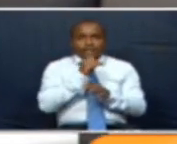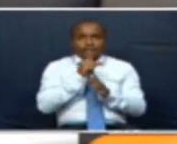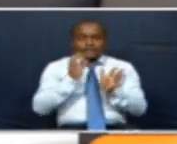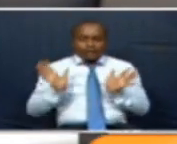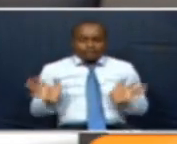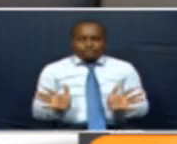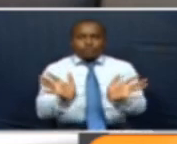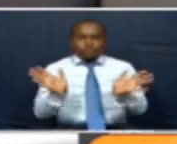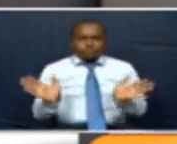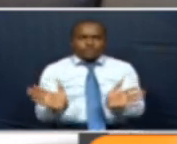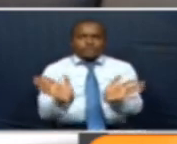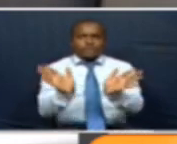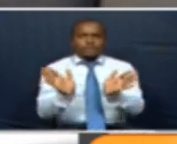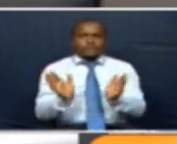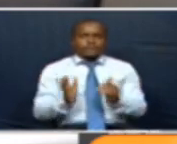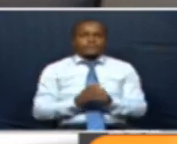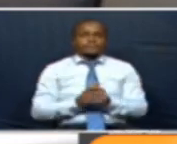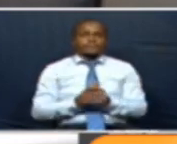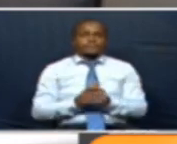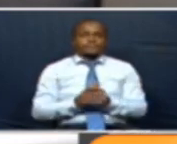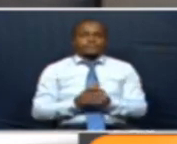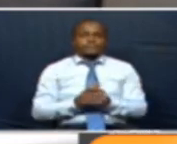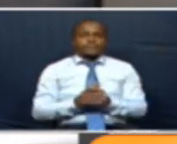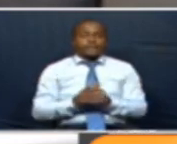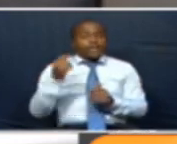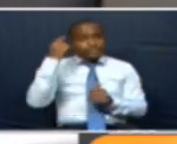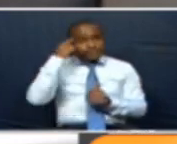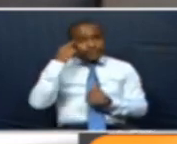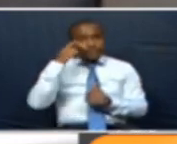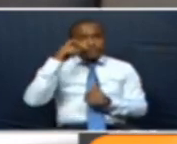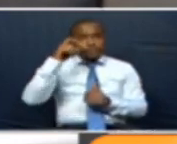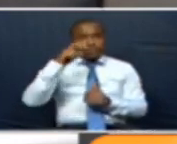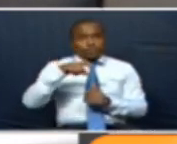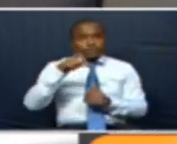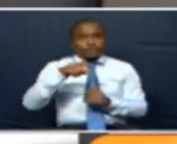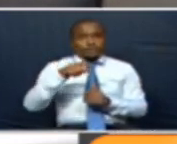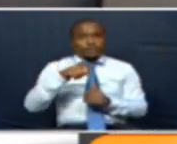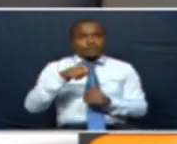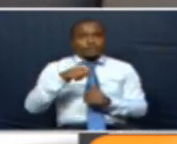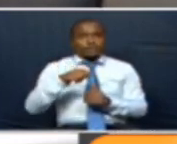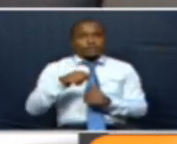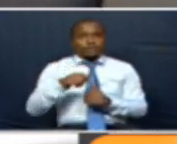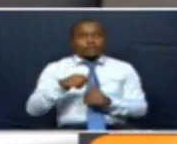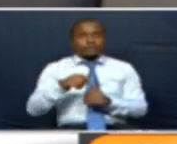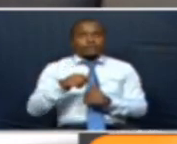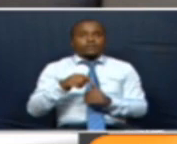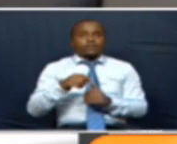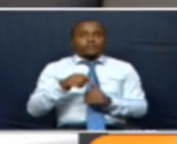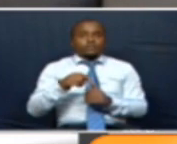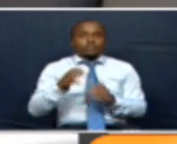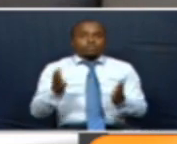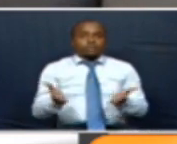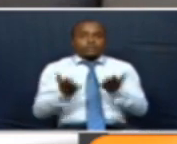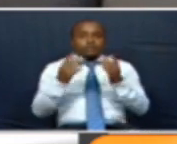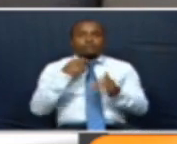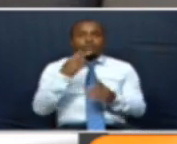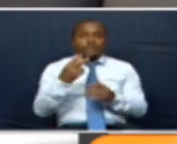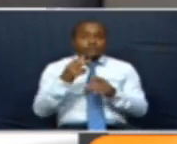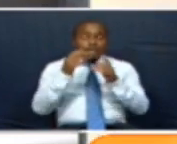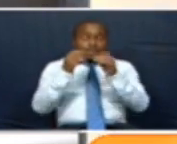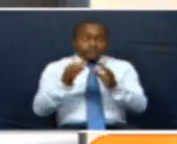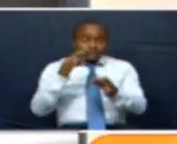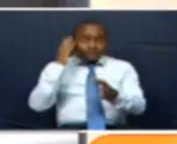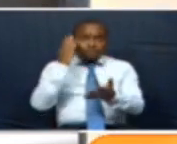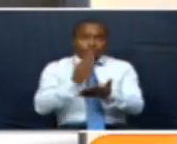enforcement. I think we need to rein on voices that murmurs. And if it is true